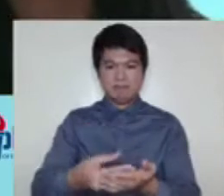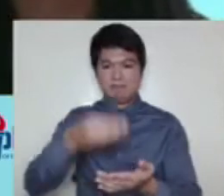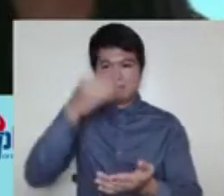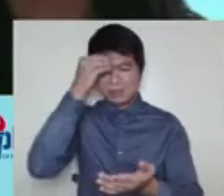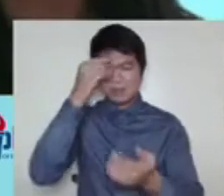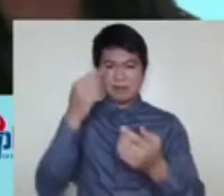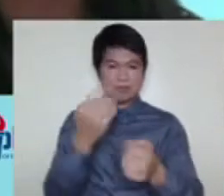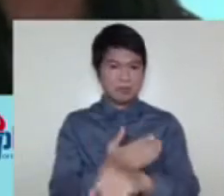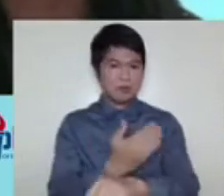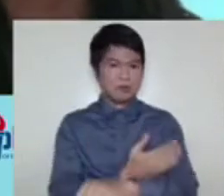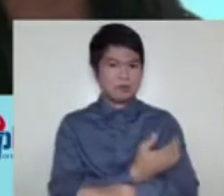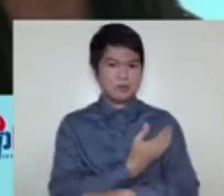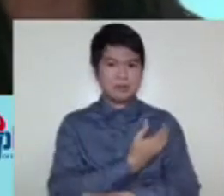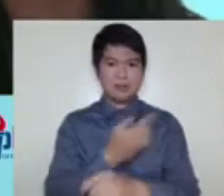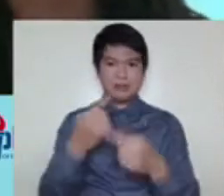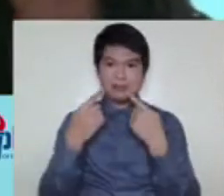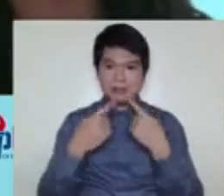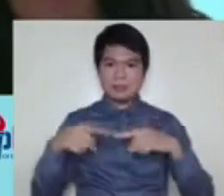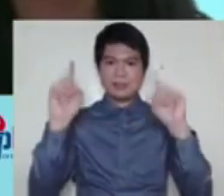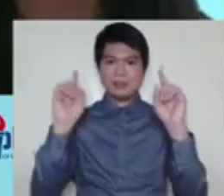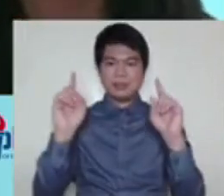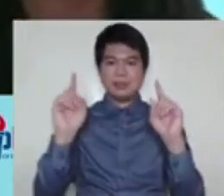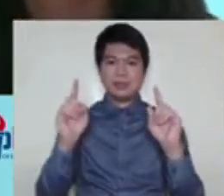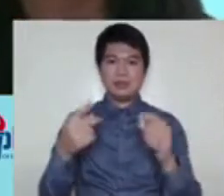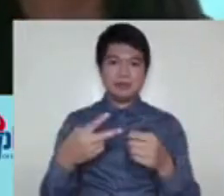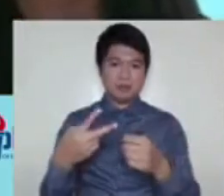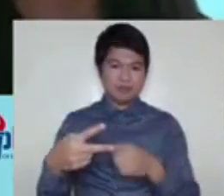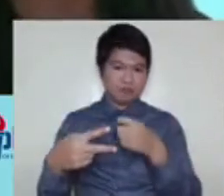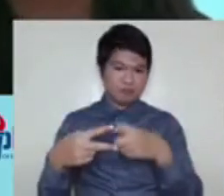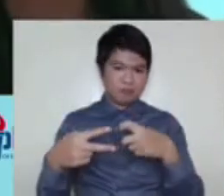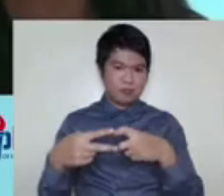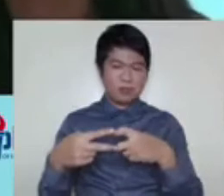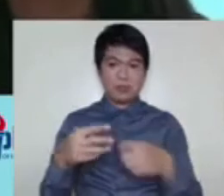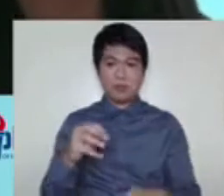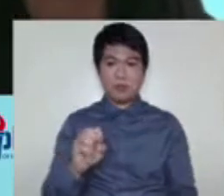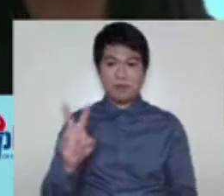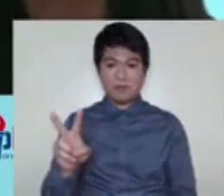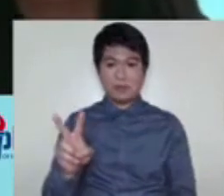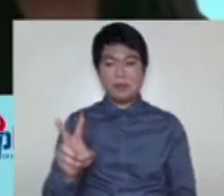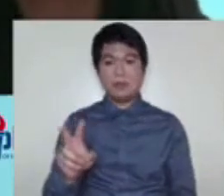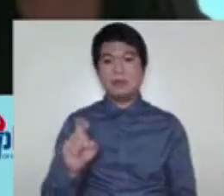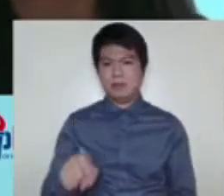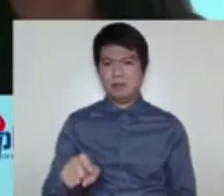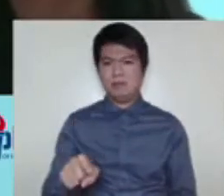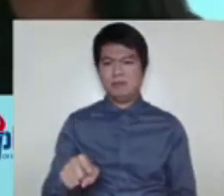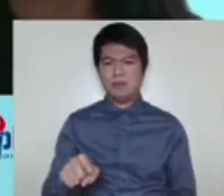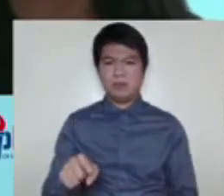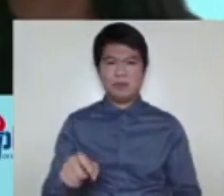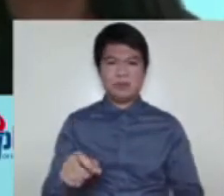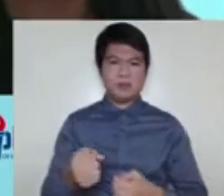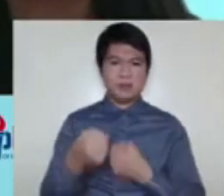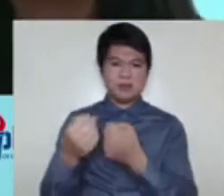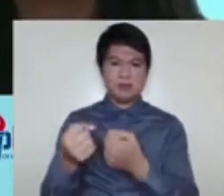one or two means of verification for this objective. You need to submit your accomplished LAC plan that is anchored with the